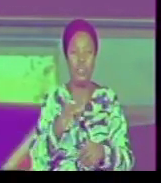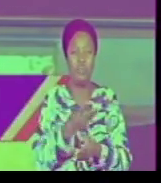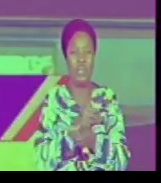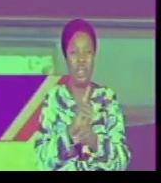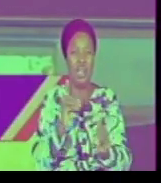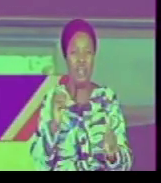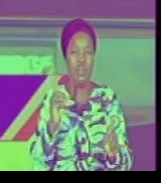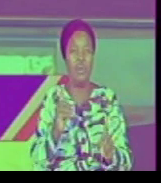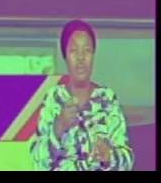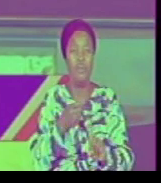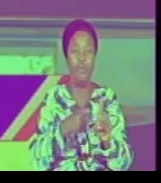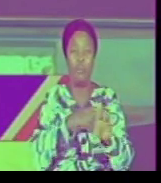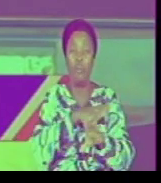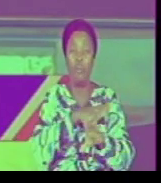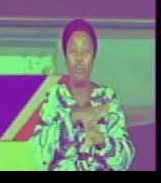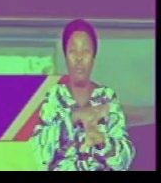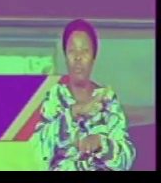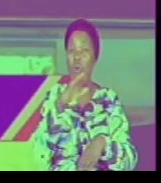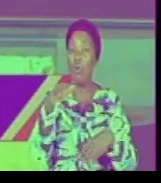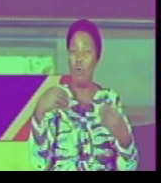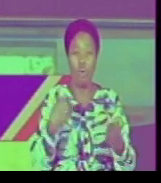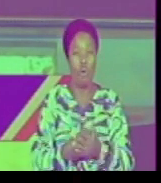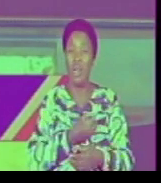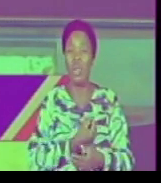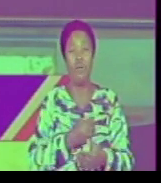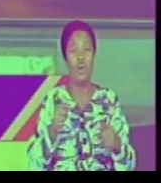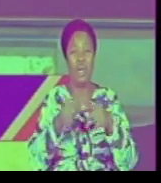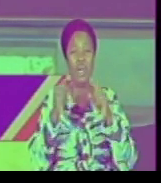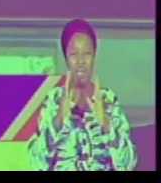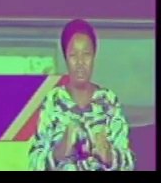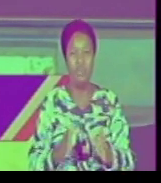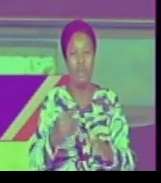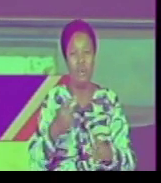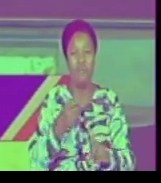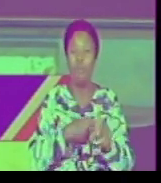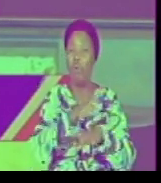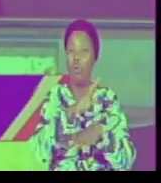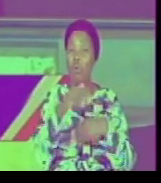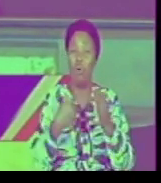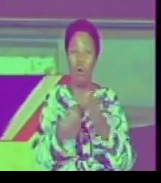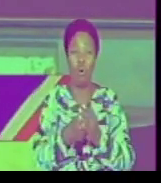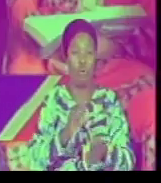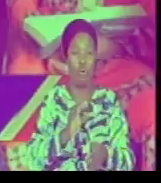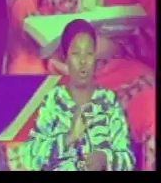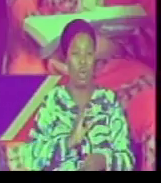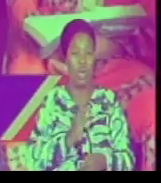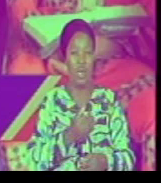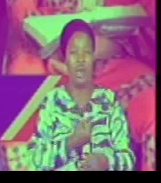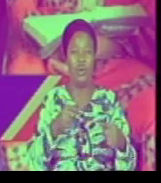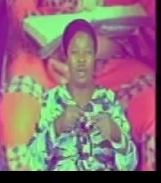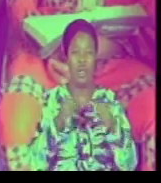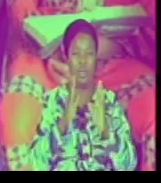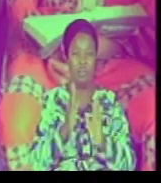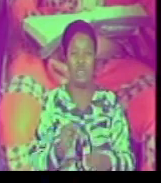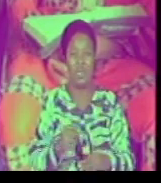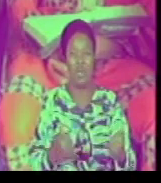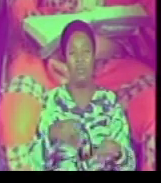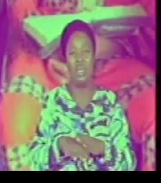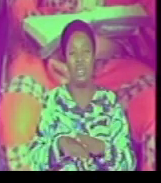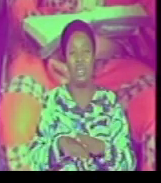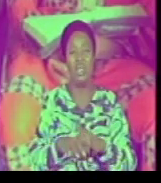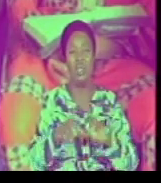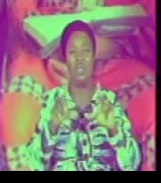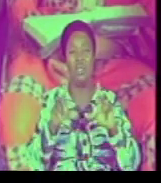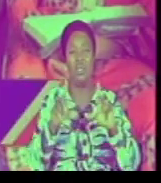all our foes, from all our enemies. Come back to Luke chapter 1,